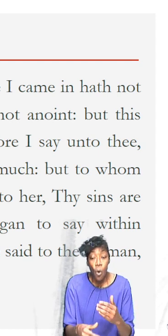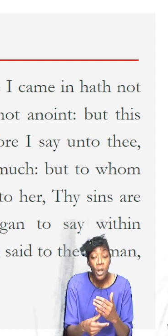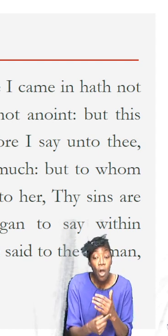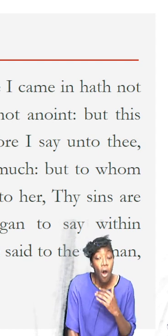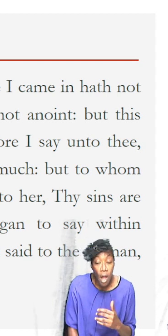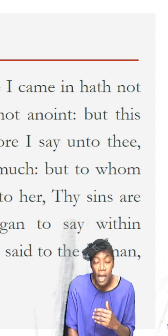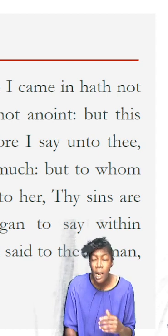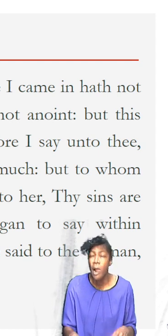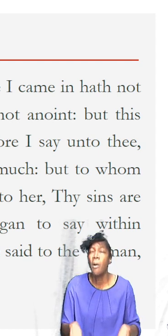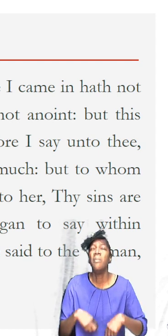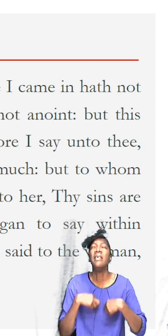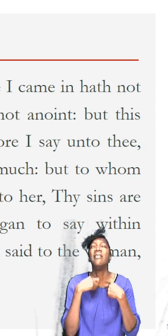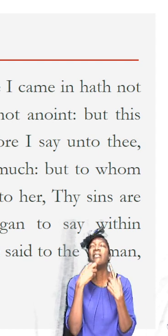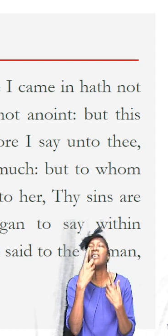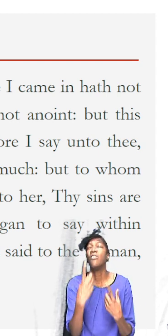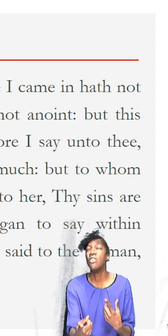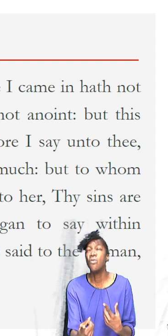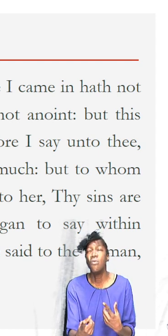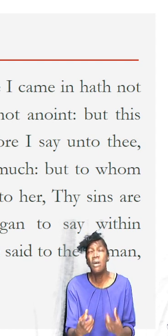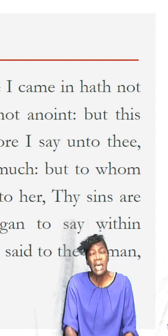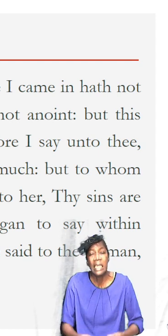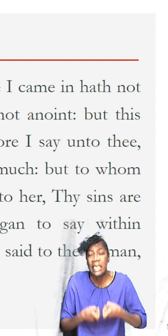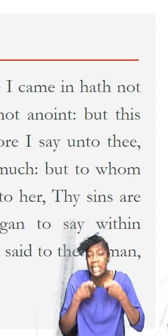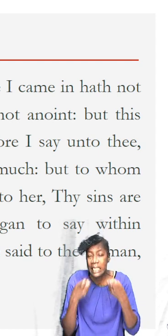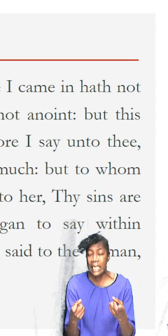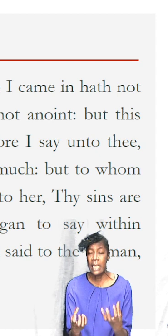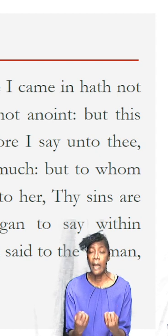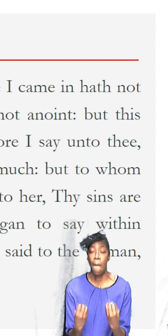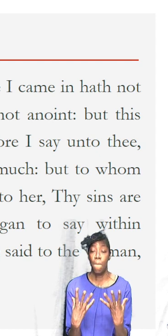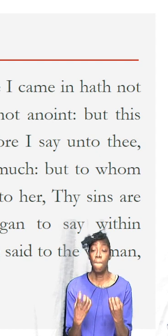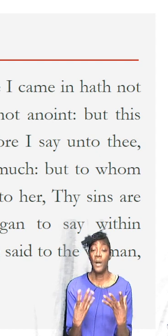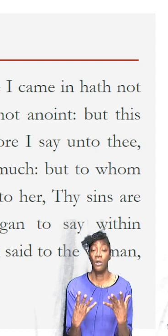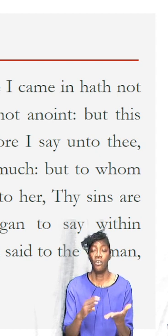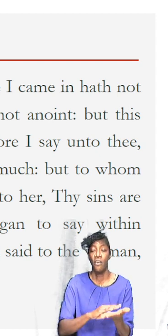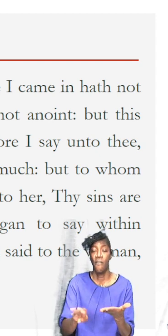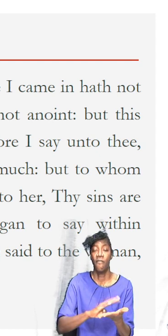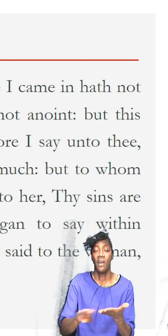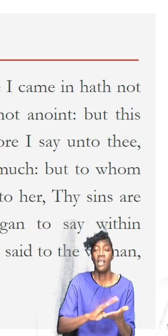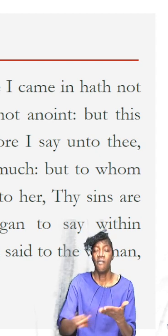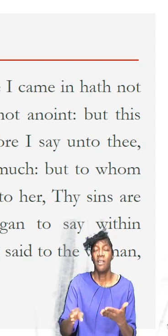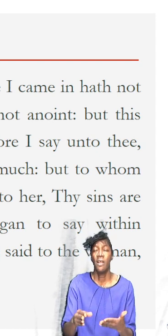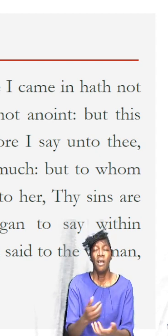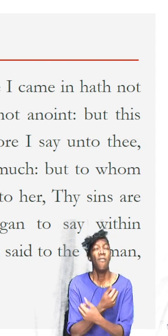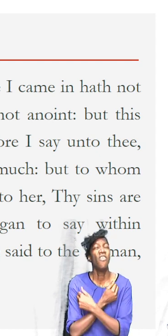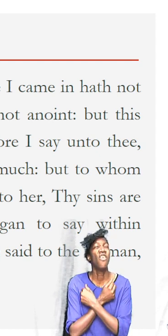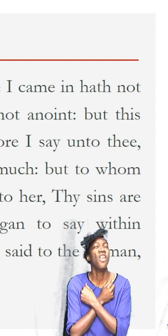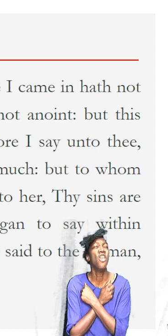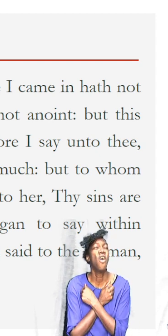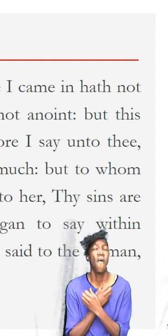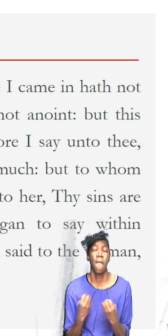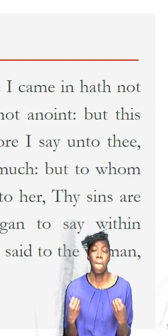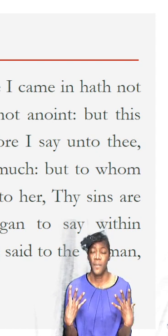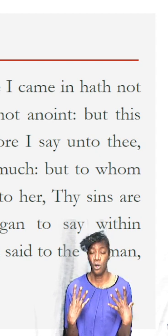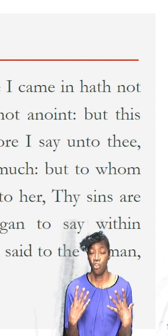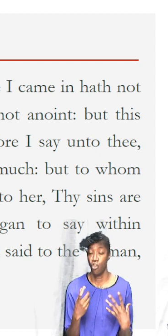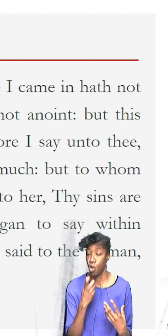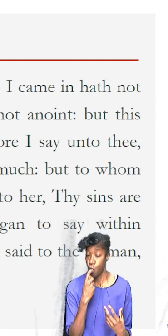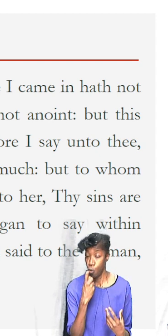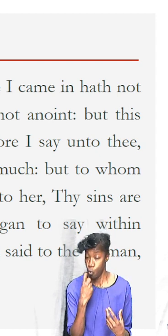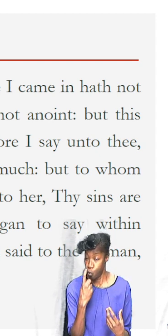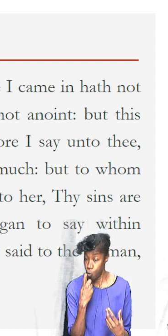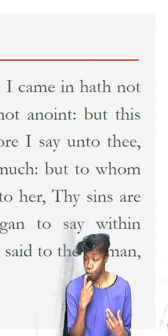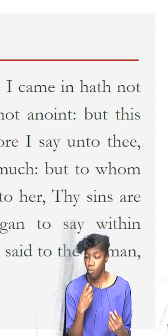I say unto thee, her sins which are many are forgiven, for she loveth much. But to whom little